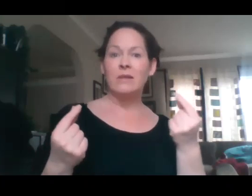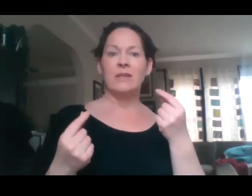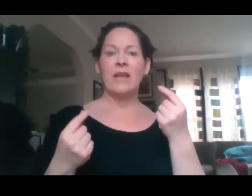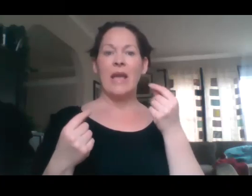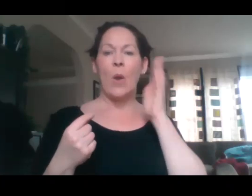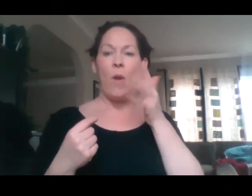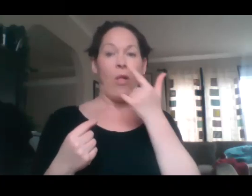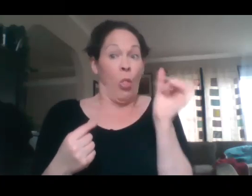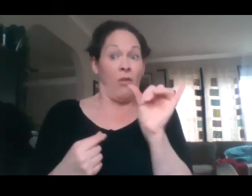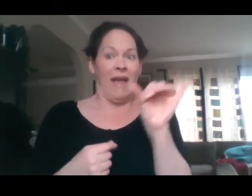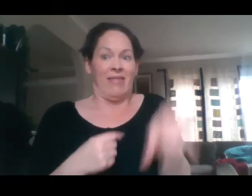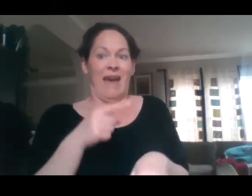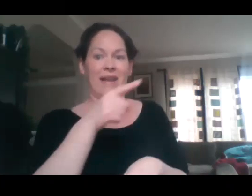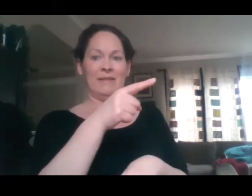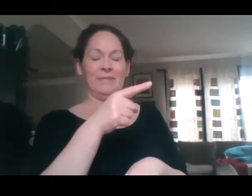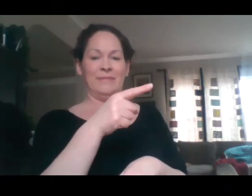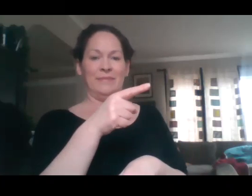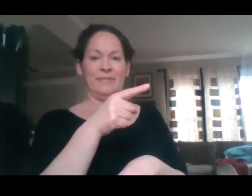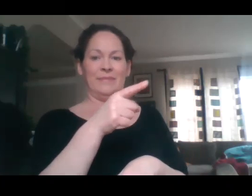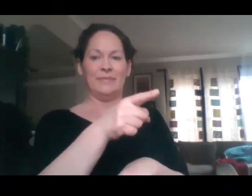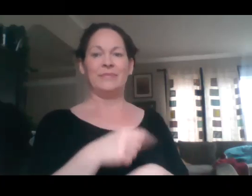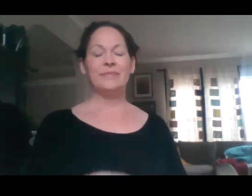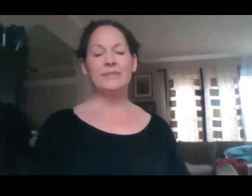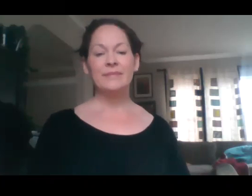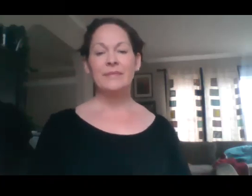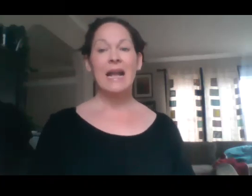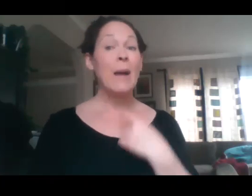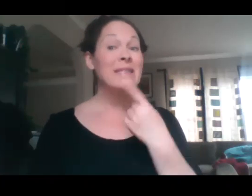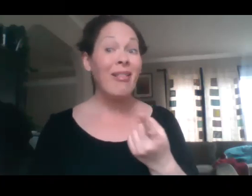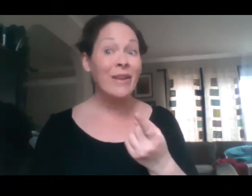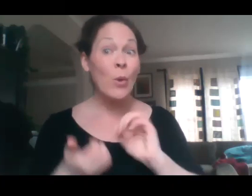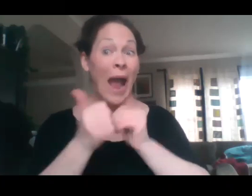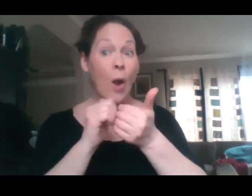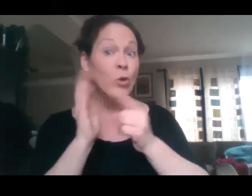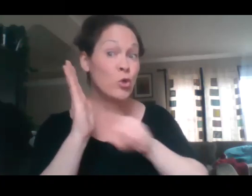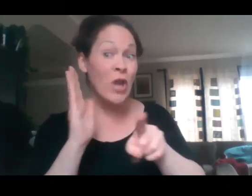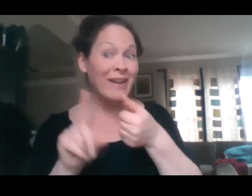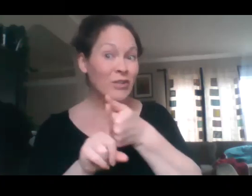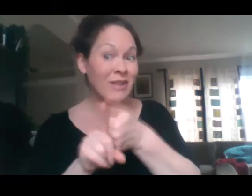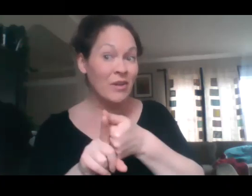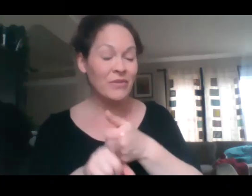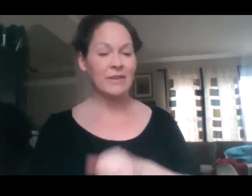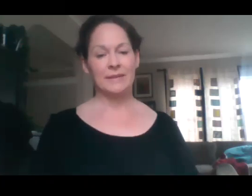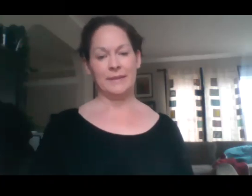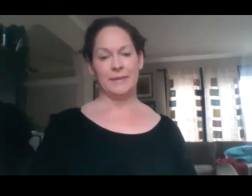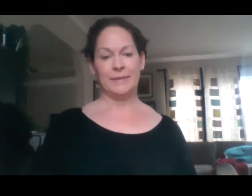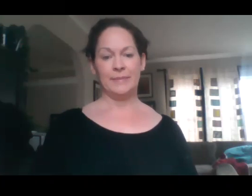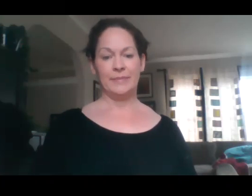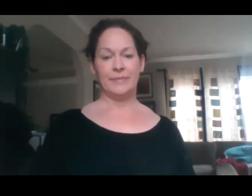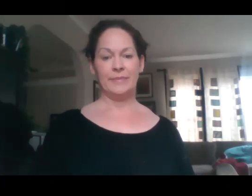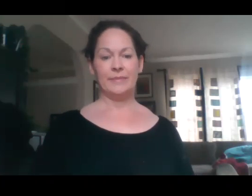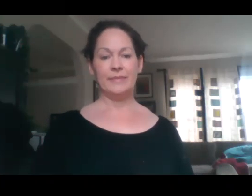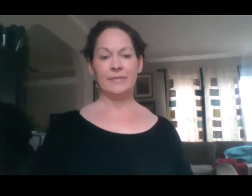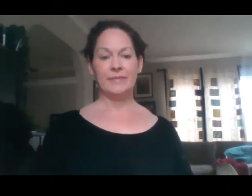like this. In other words, I'm giving you things to look for, to check as you're doing this. All the stuff that came before